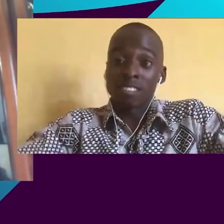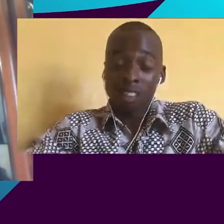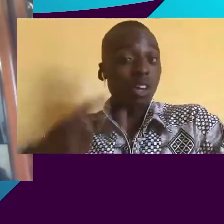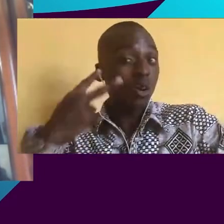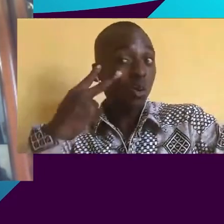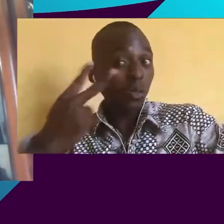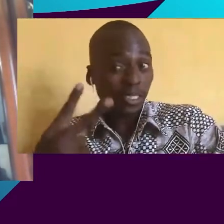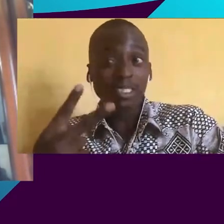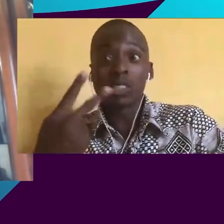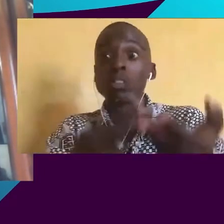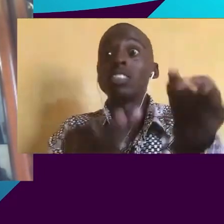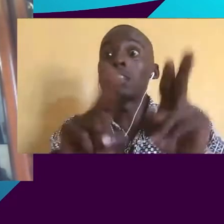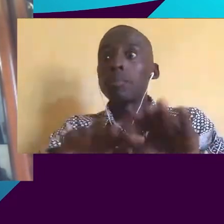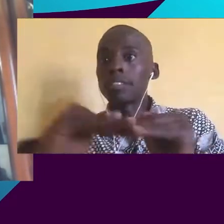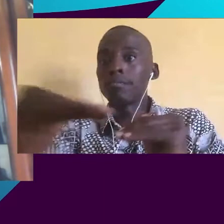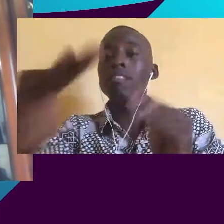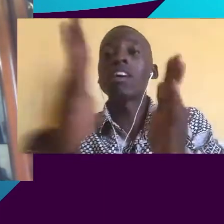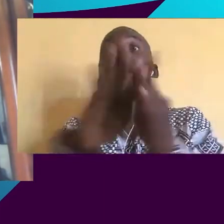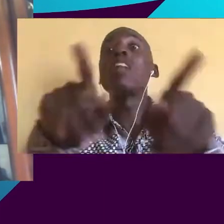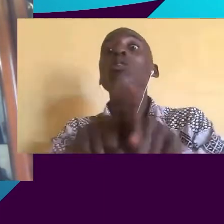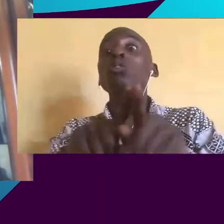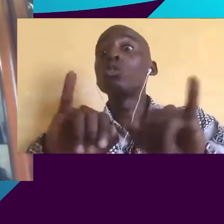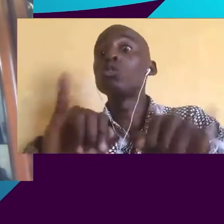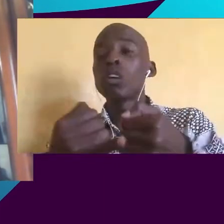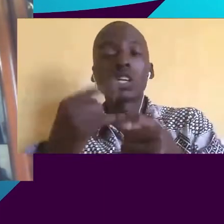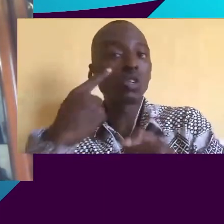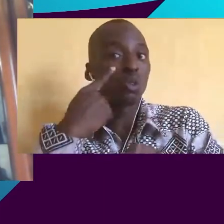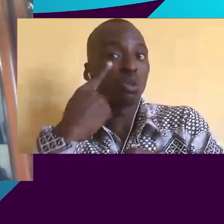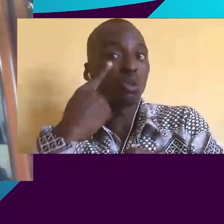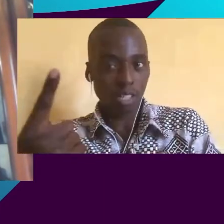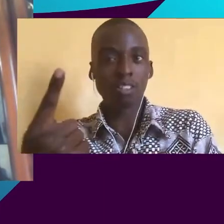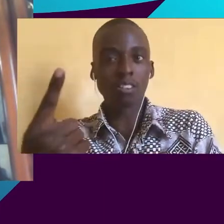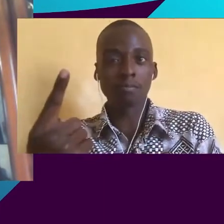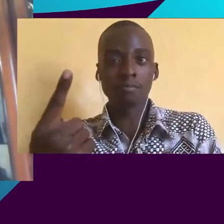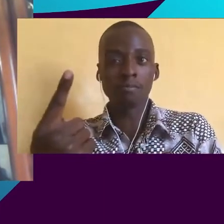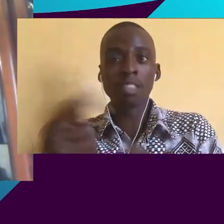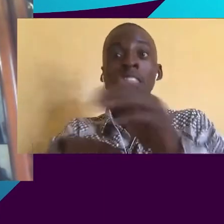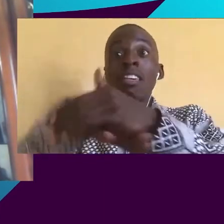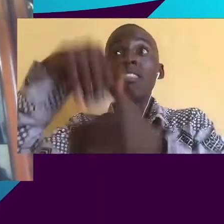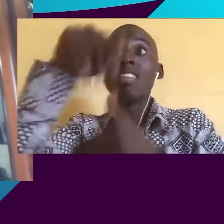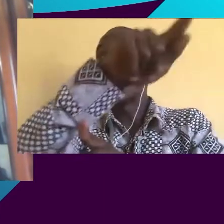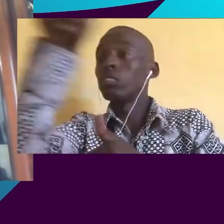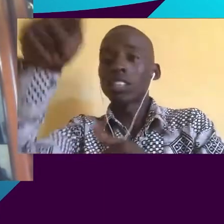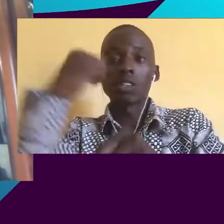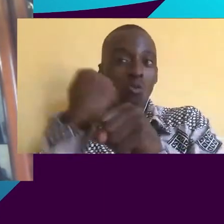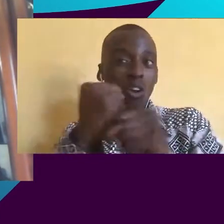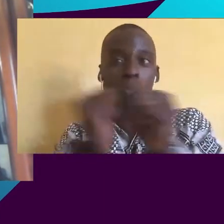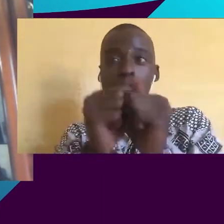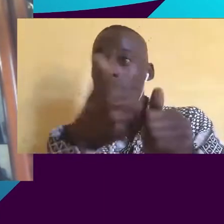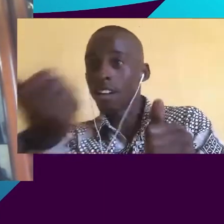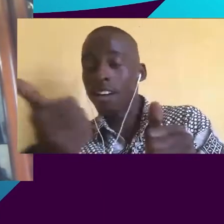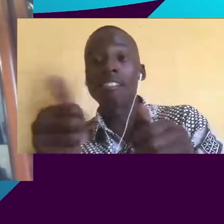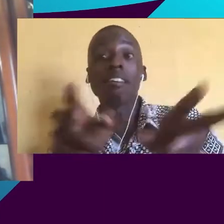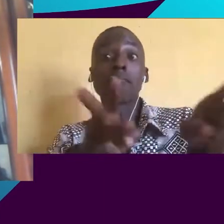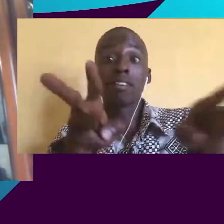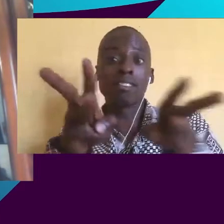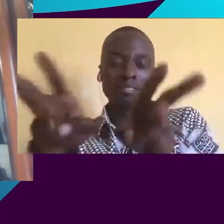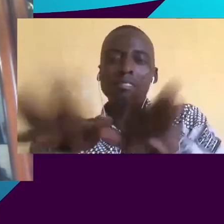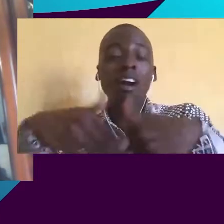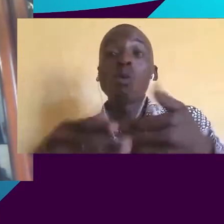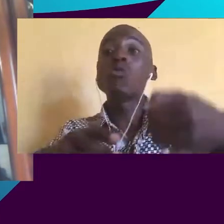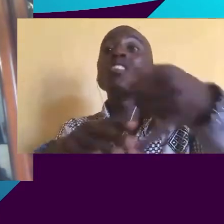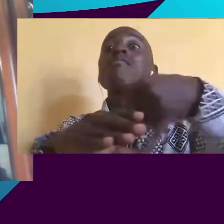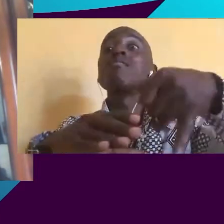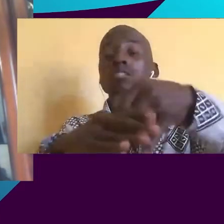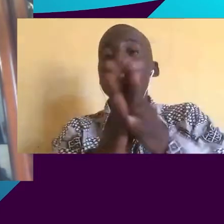in, and also trying to look at the outside, working with other spheres, how it evolves and how what it